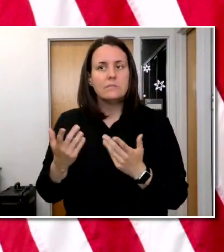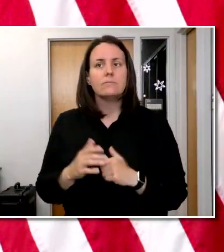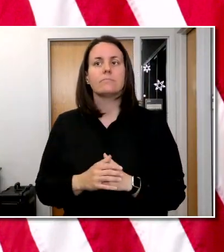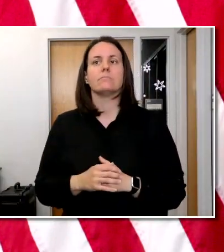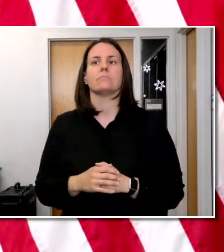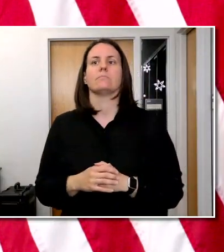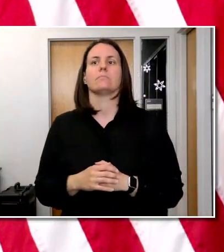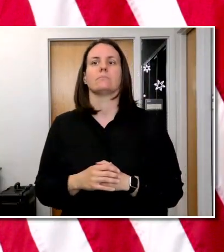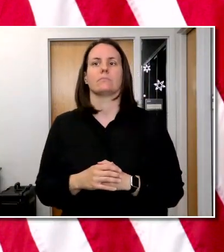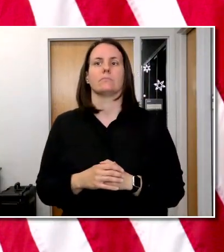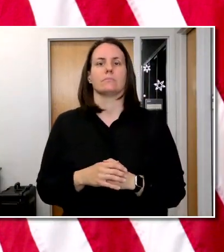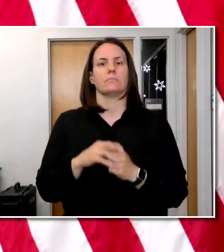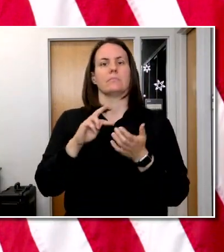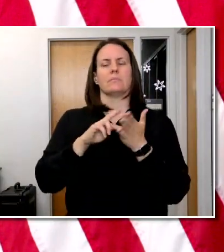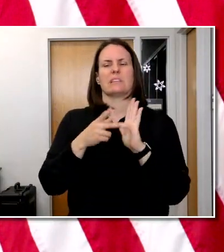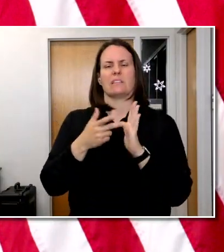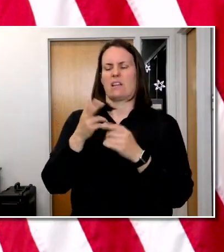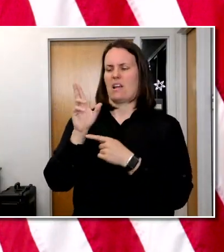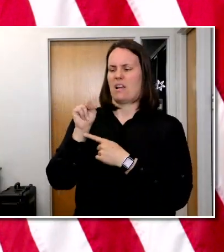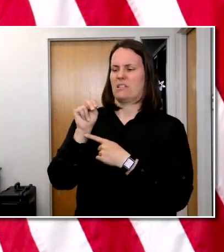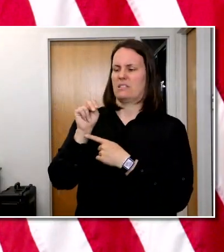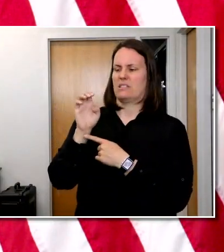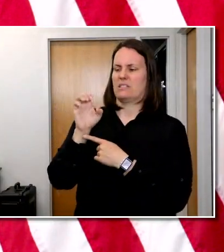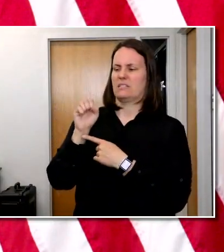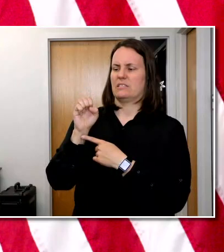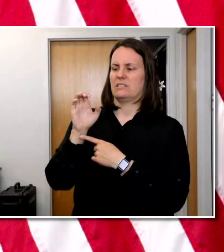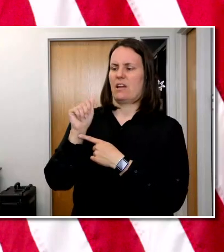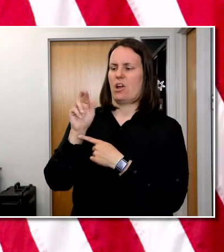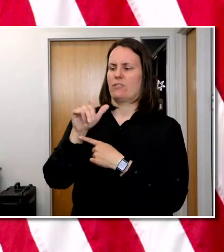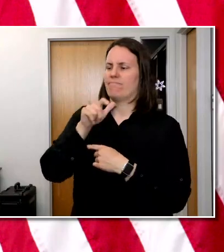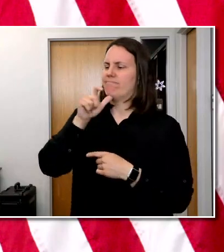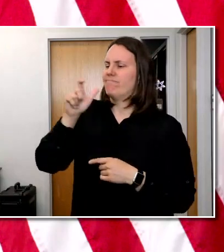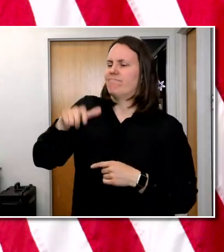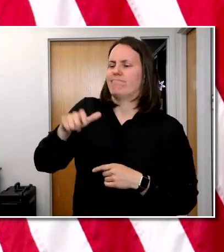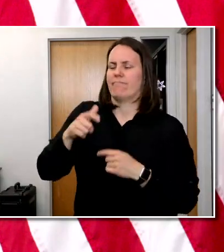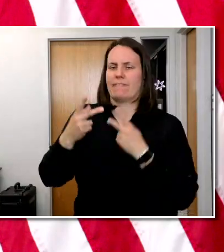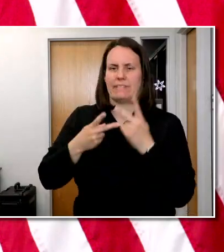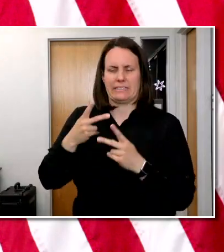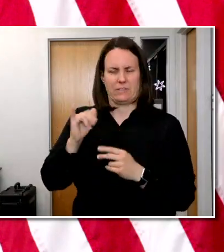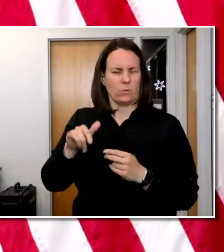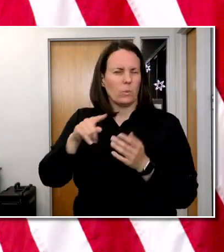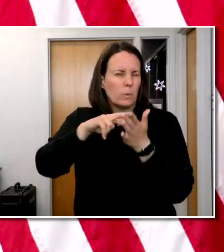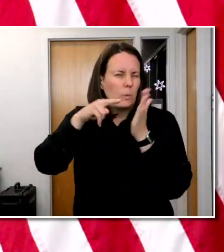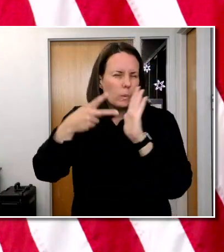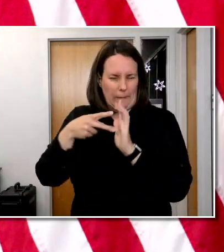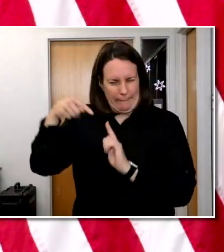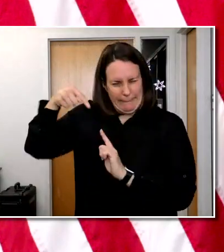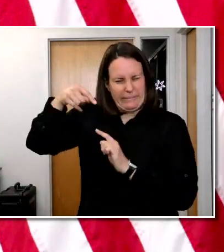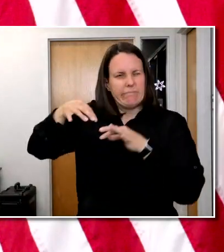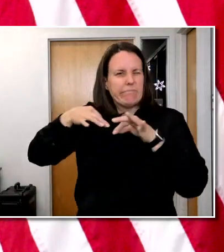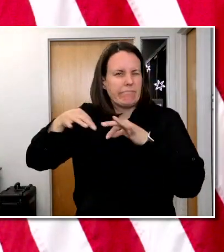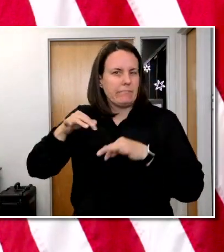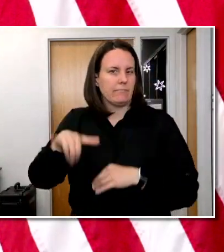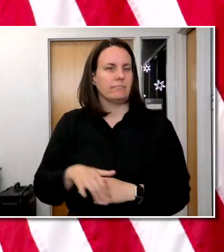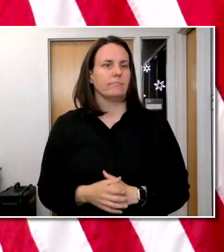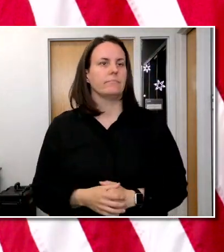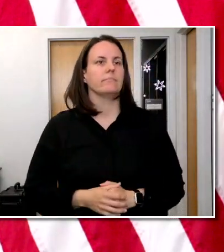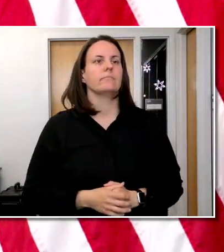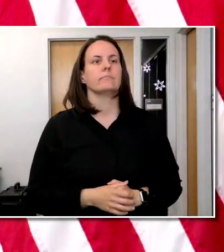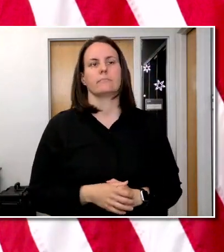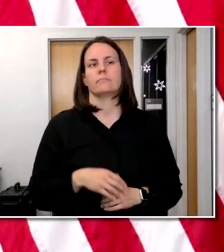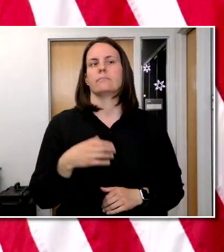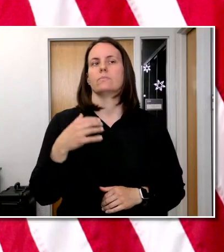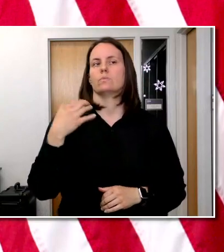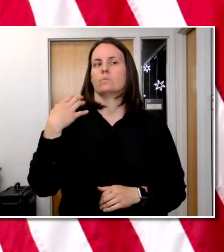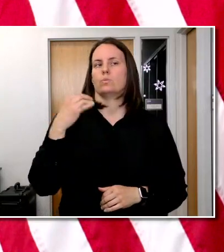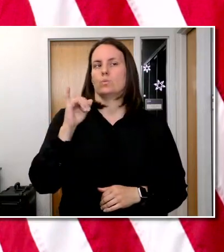we know that people who are ill and people who are older are at increased risk